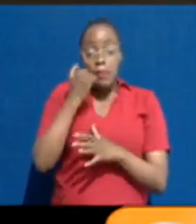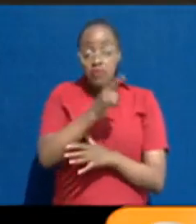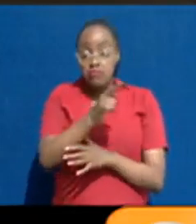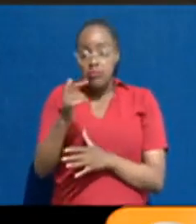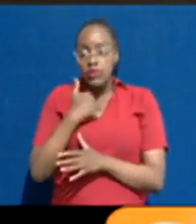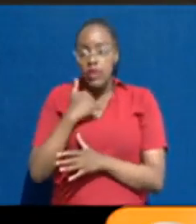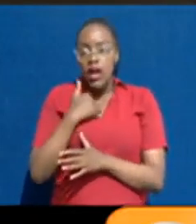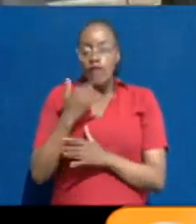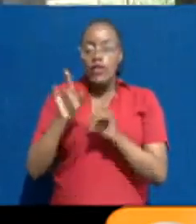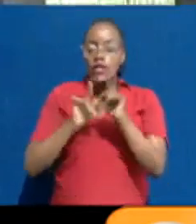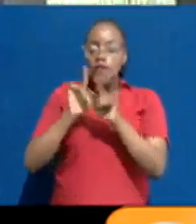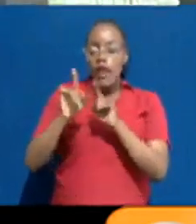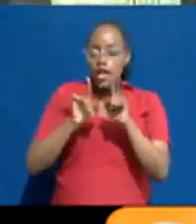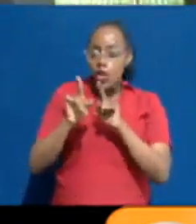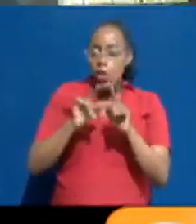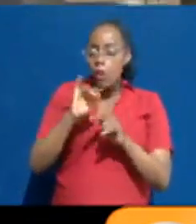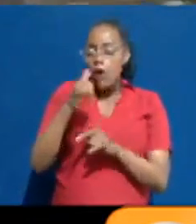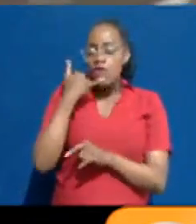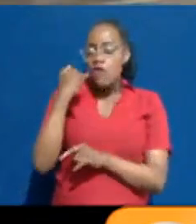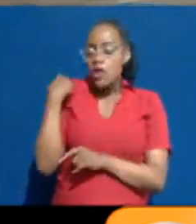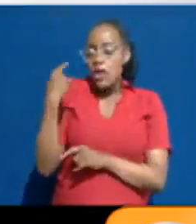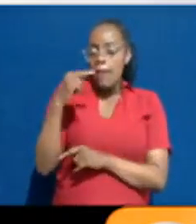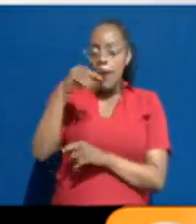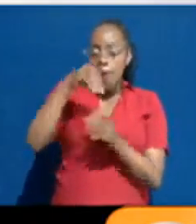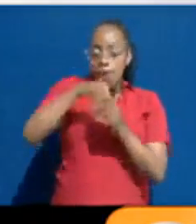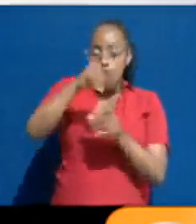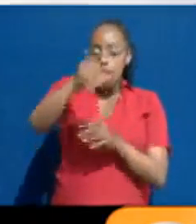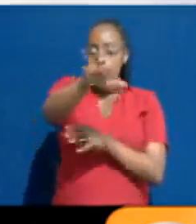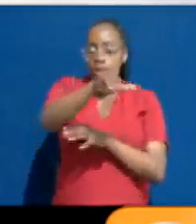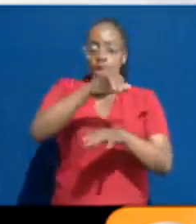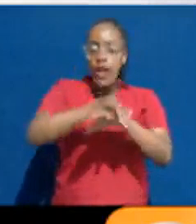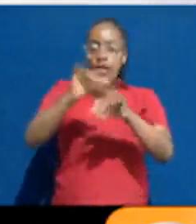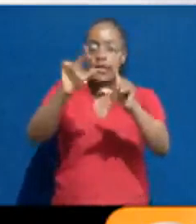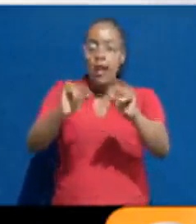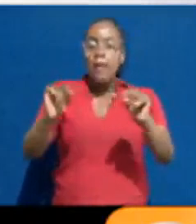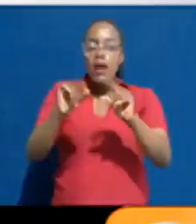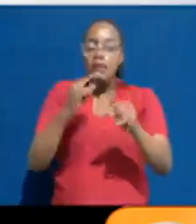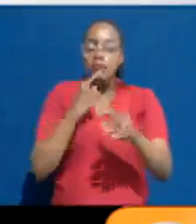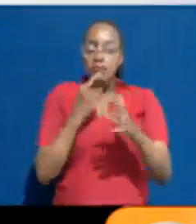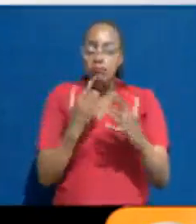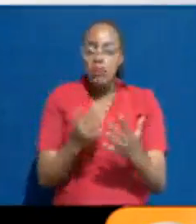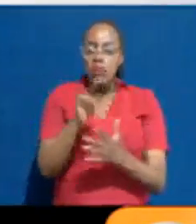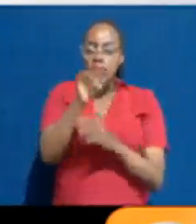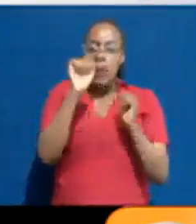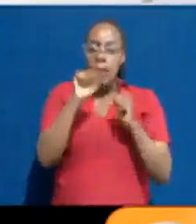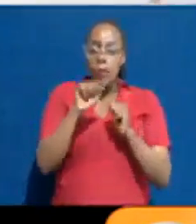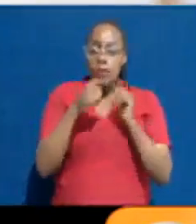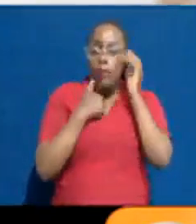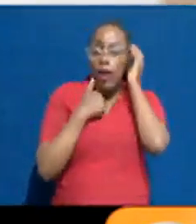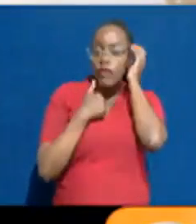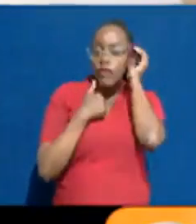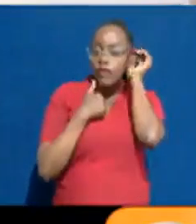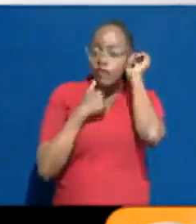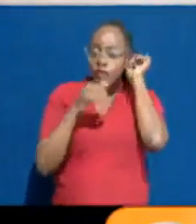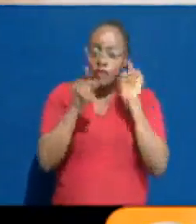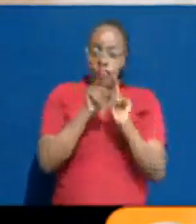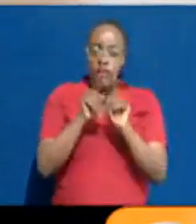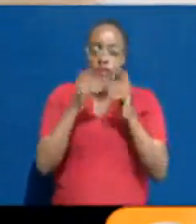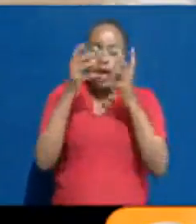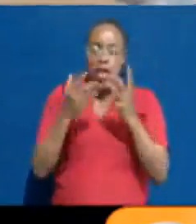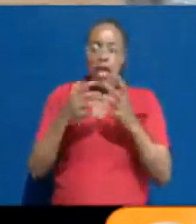Safaricom lines within that zone, get the message that tells you you are likely to have very heavy rains,